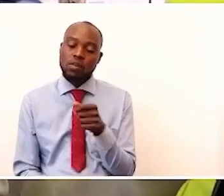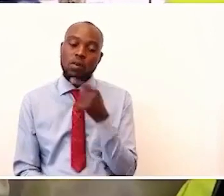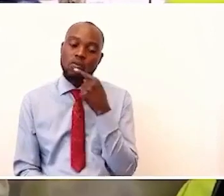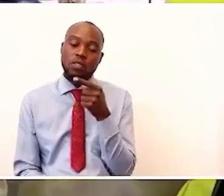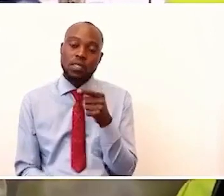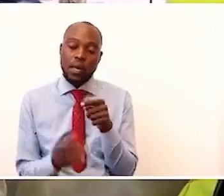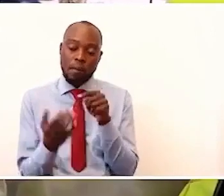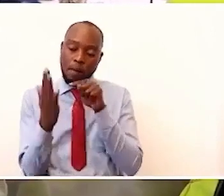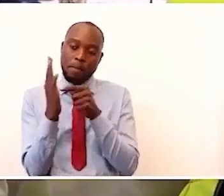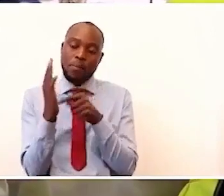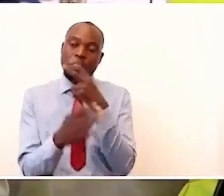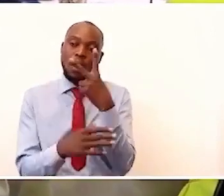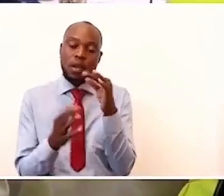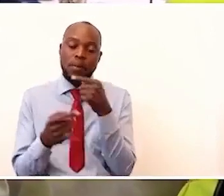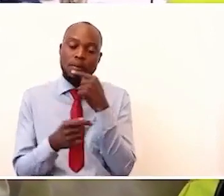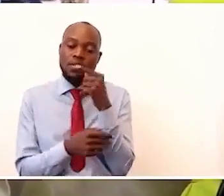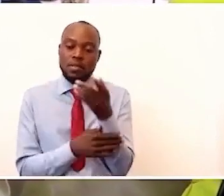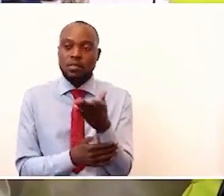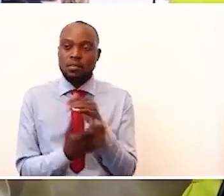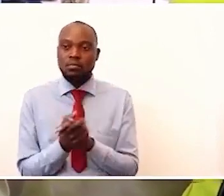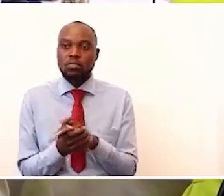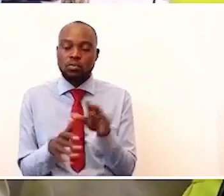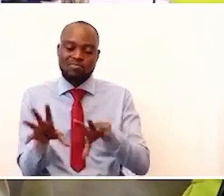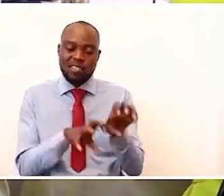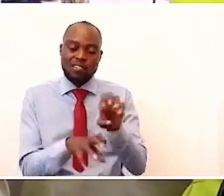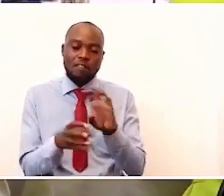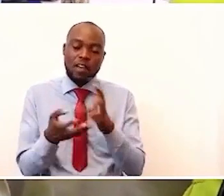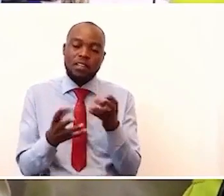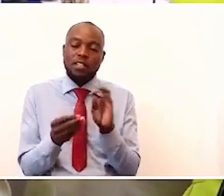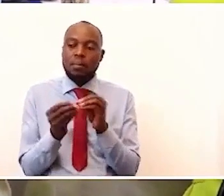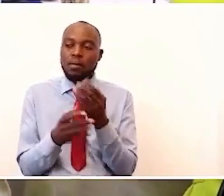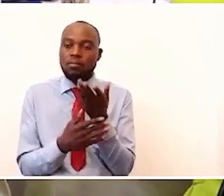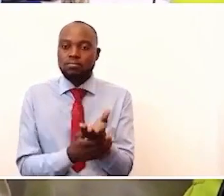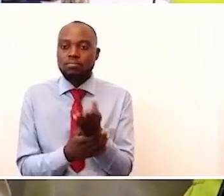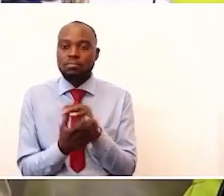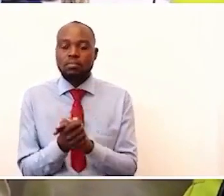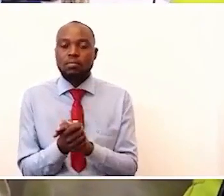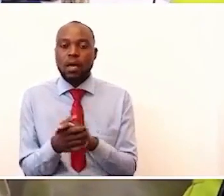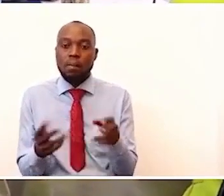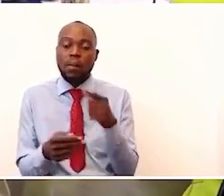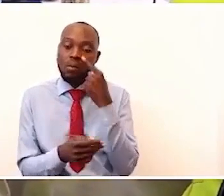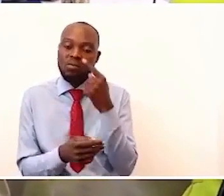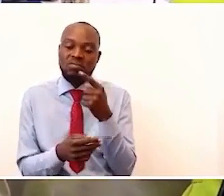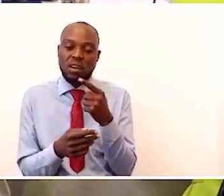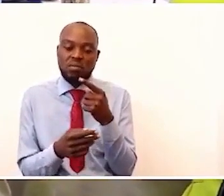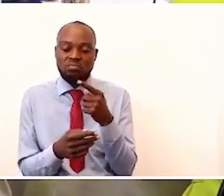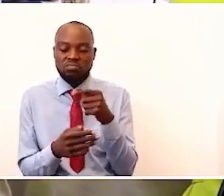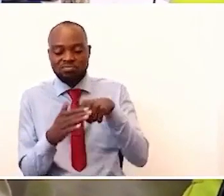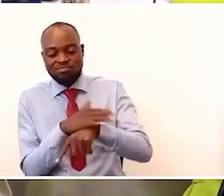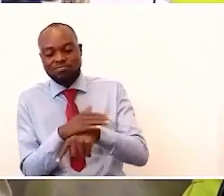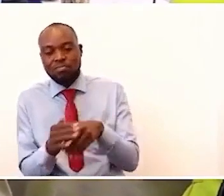Vitalis and Okwara on the domestic factors that are at play here that undermine the ability of